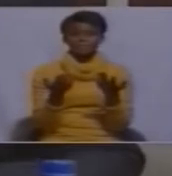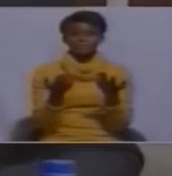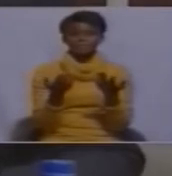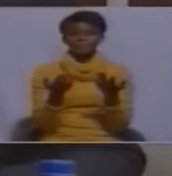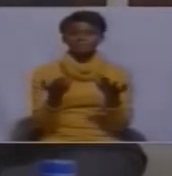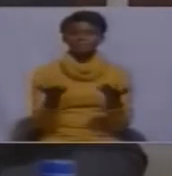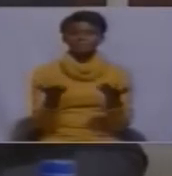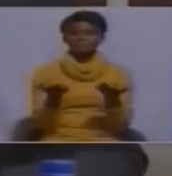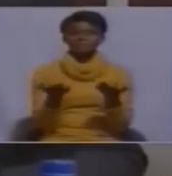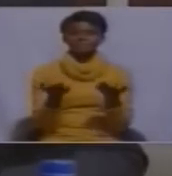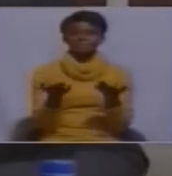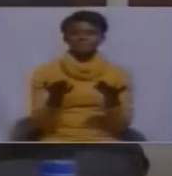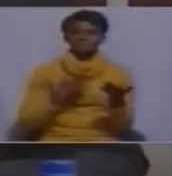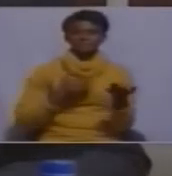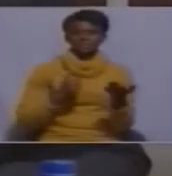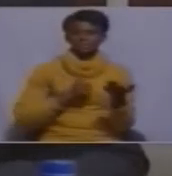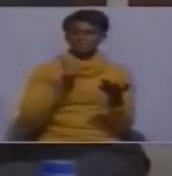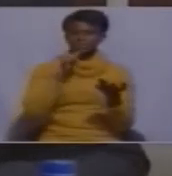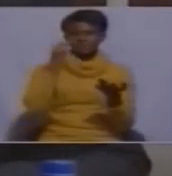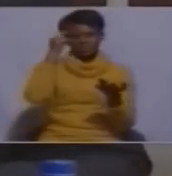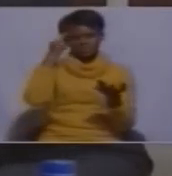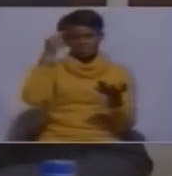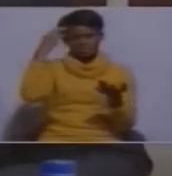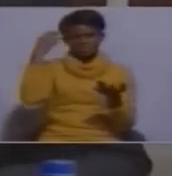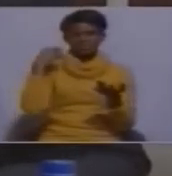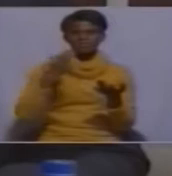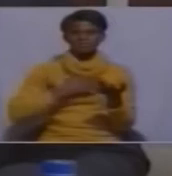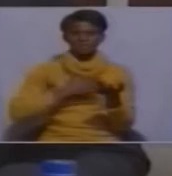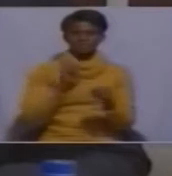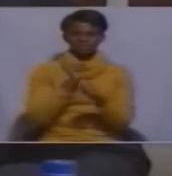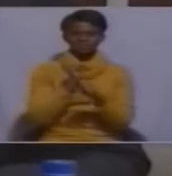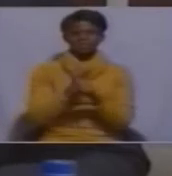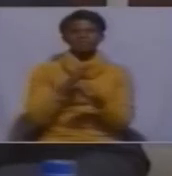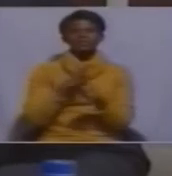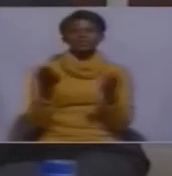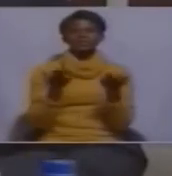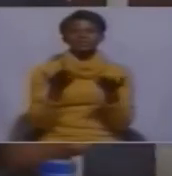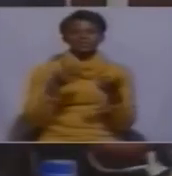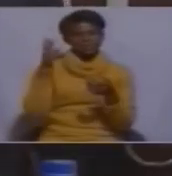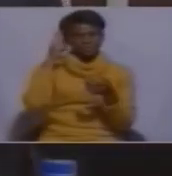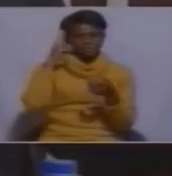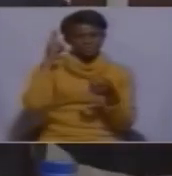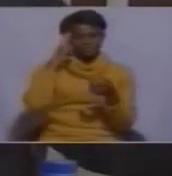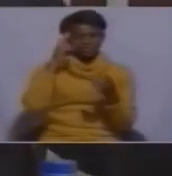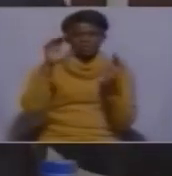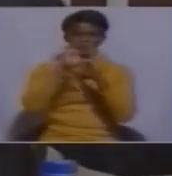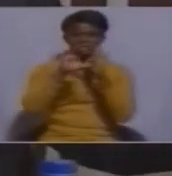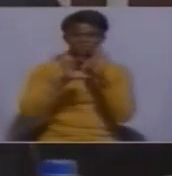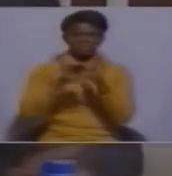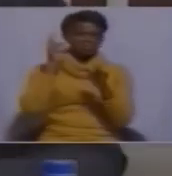Well, I don't think it's a question of my office not having done a good job. You recall, if you look at the constitutional